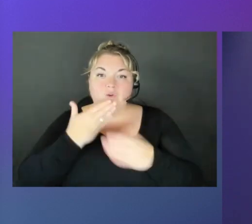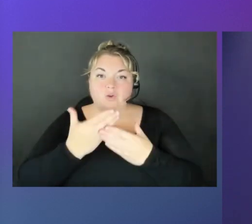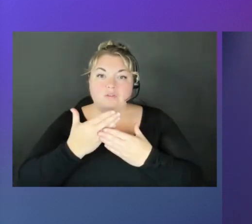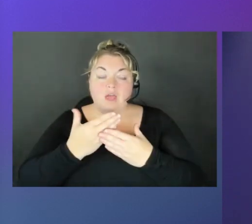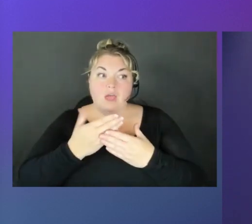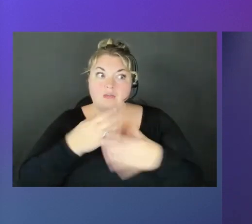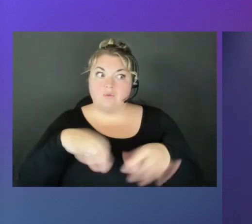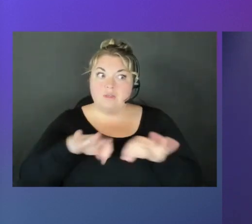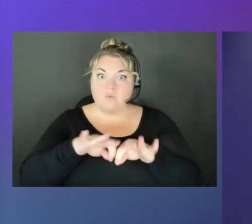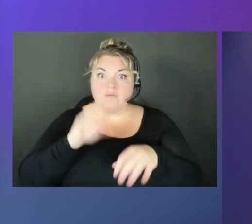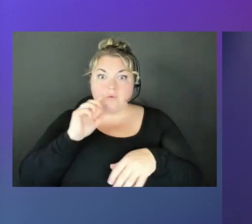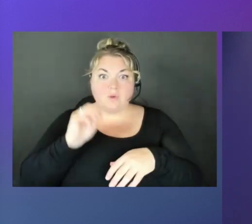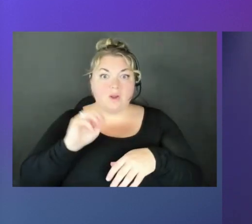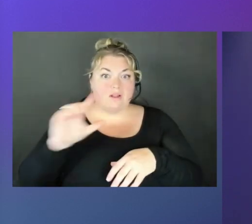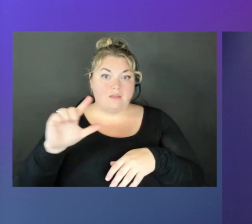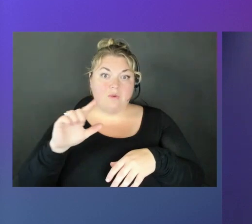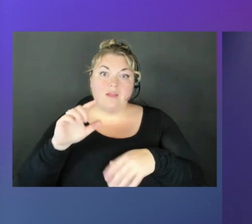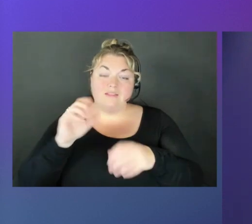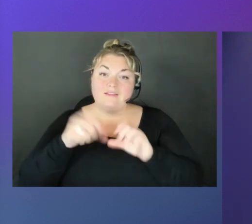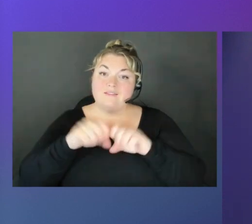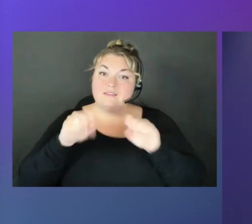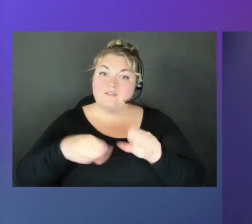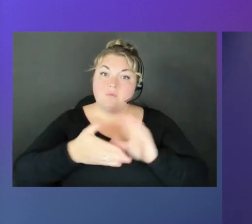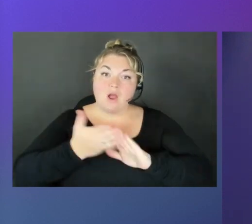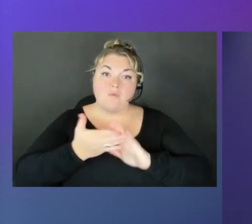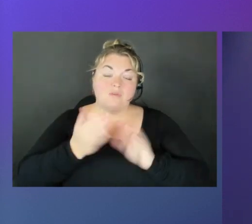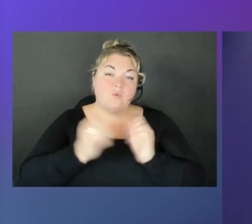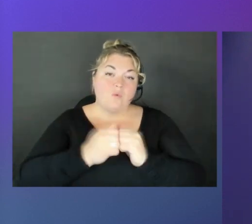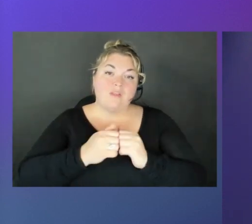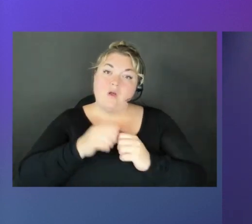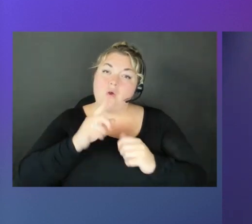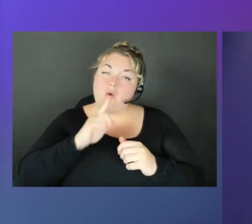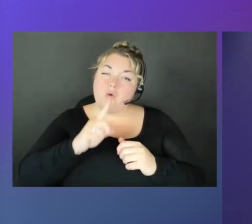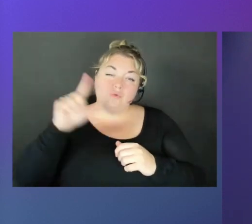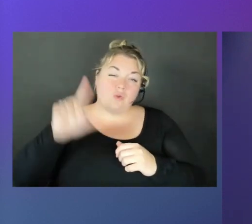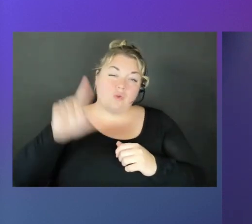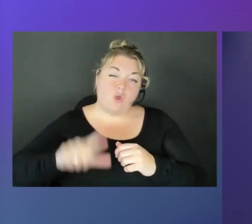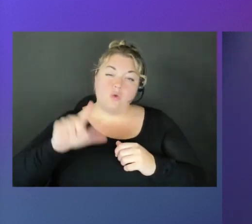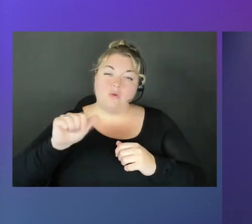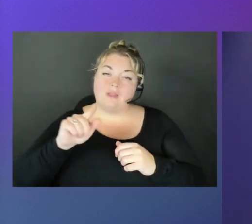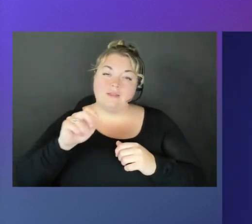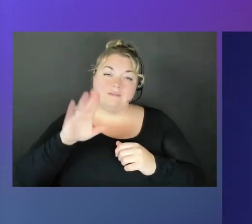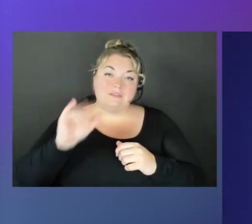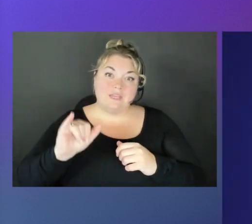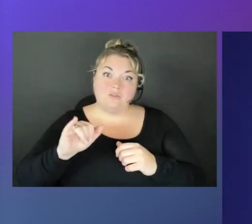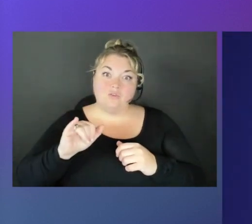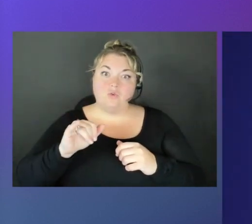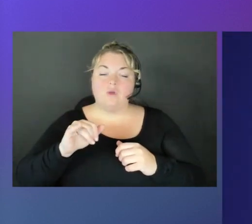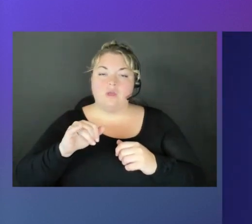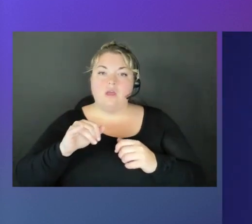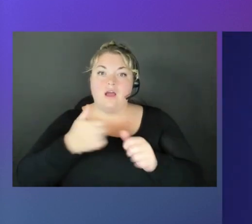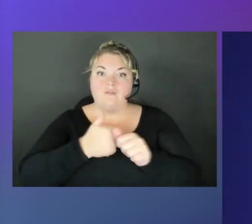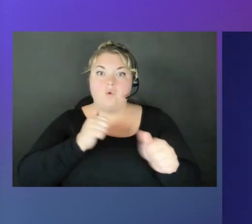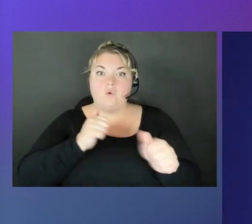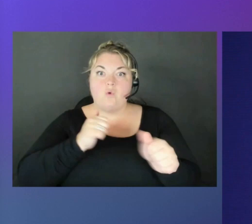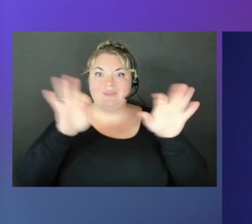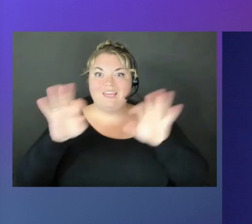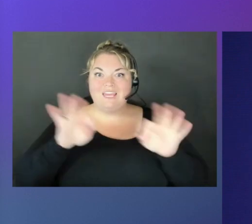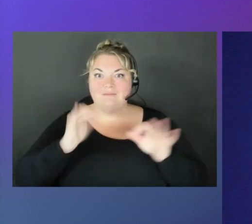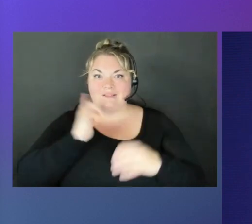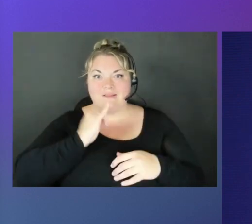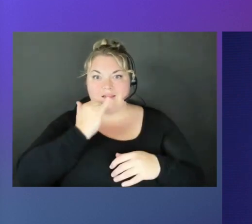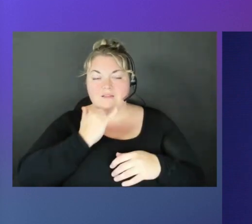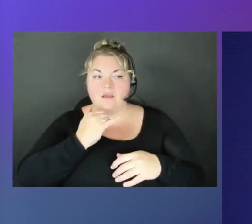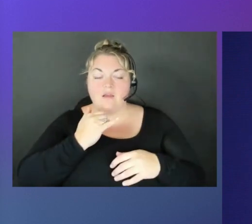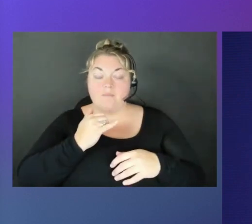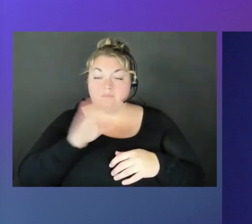Libre that the system operates with ultra low latency to avoid any kinds of picking mistakes. So as you can imagine, and kind of relating to that visual